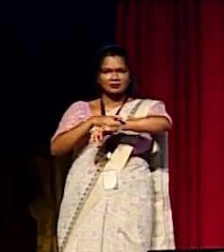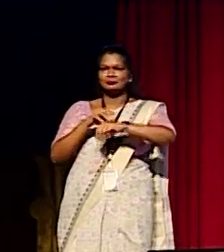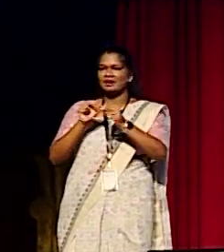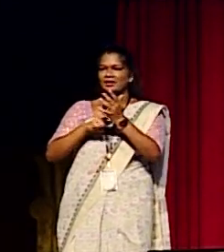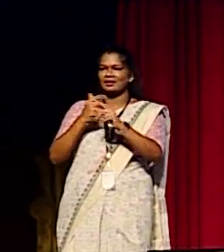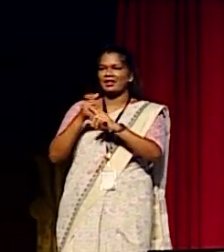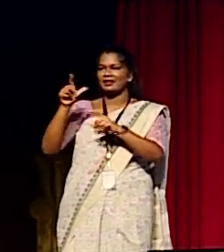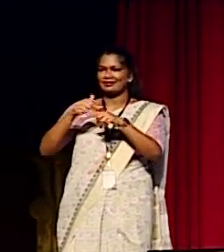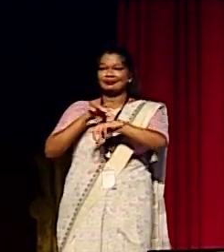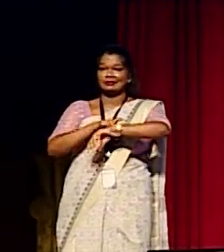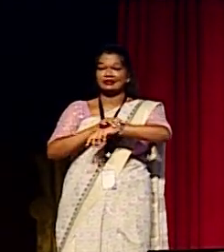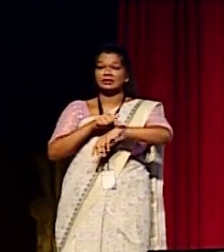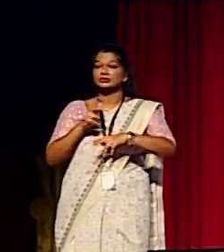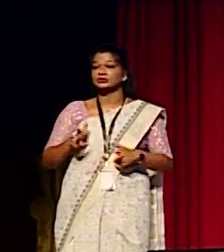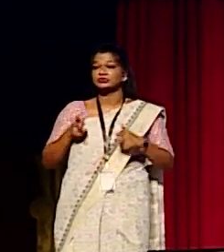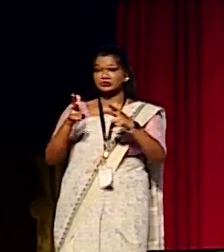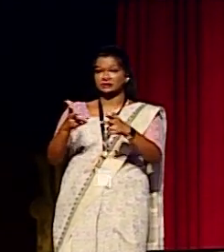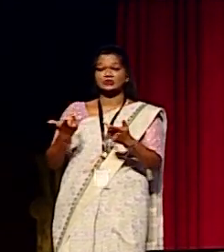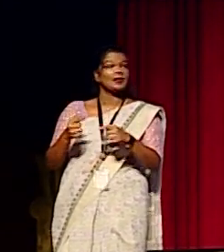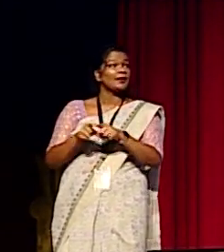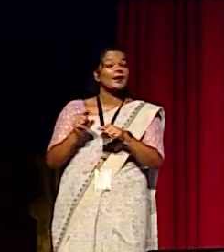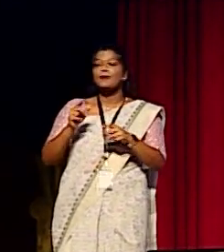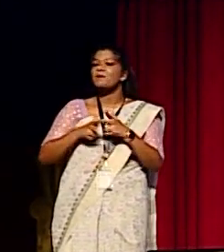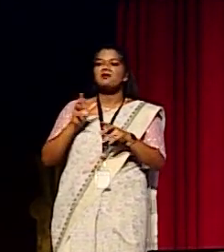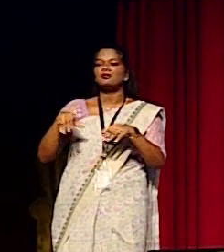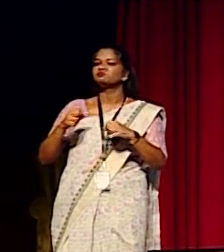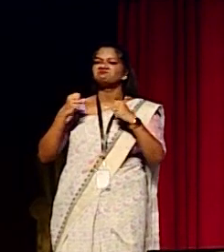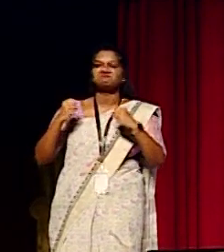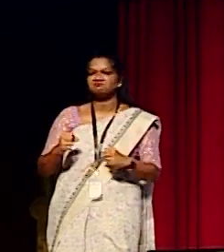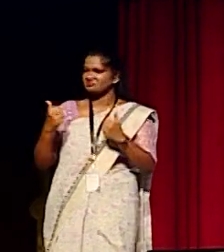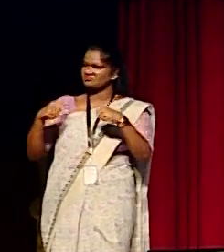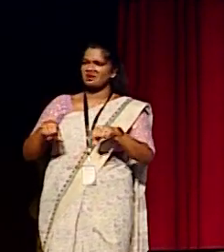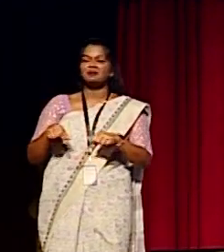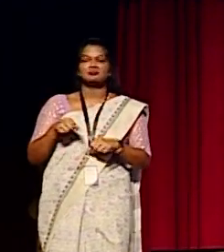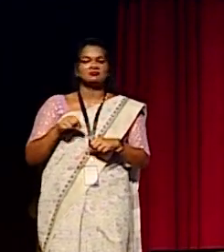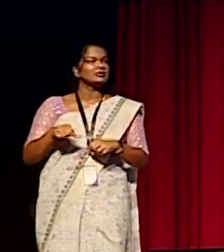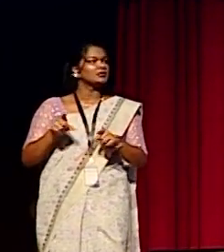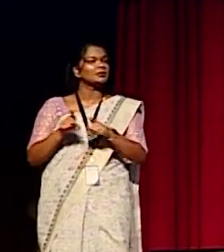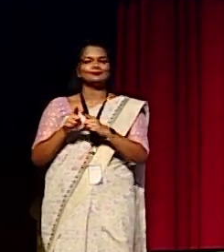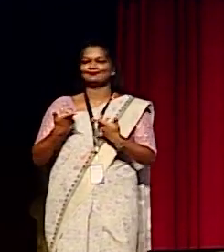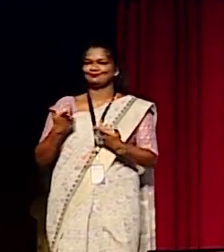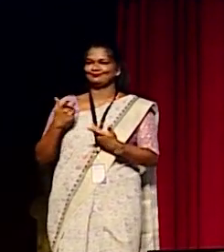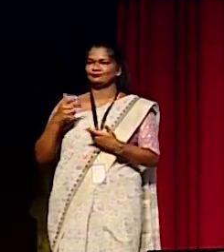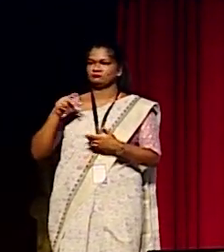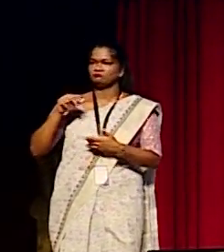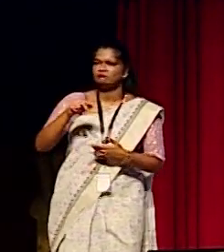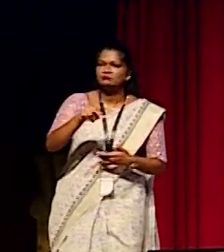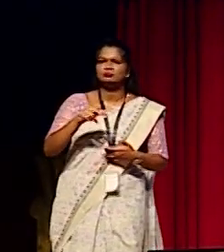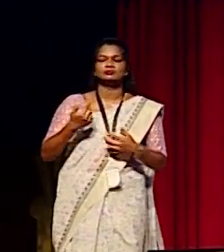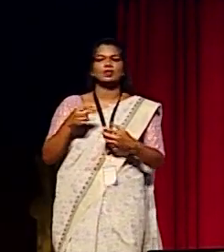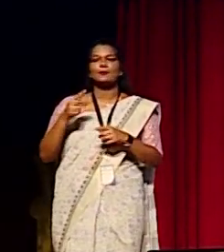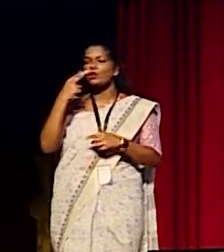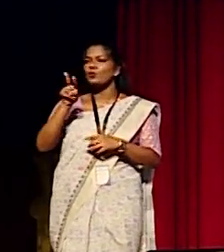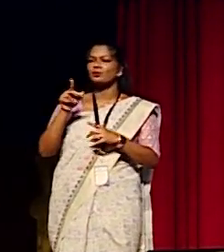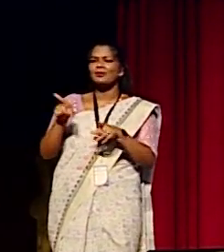at the ankle. As a result, people cannot sit on the floor. They cannot negotiate rugged terrain. It does not even